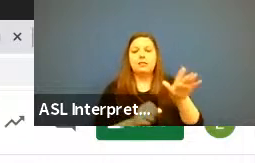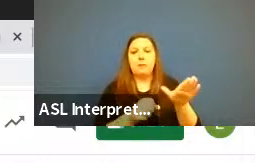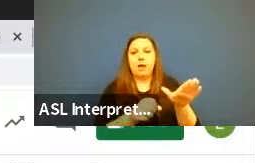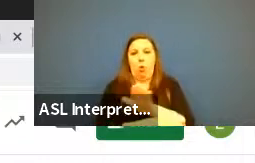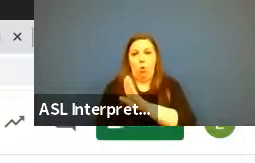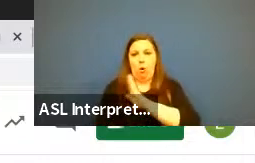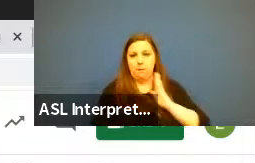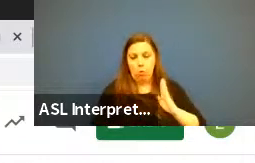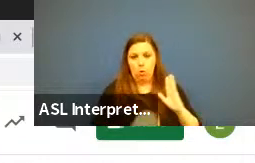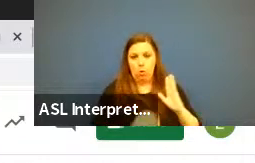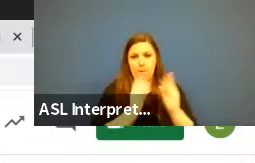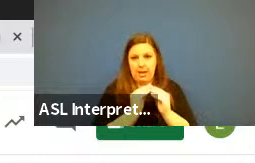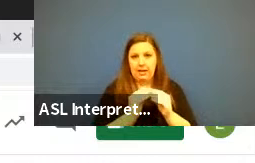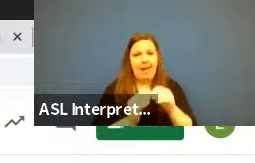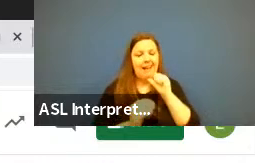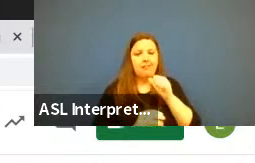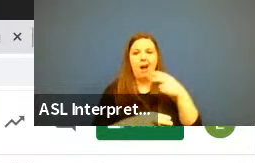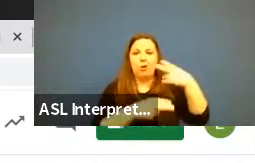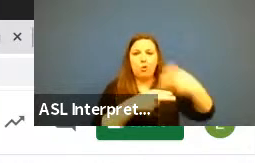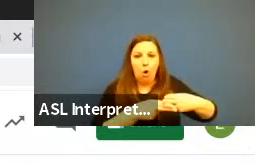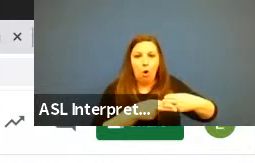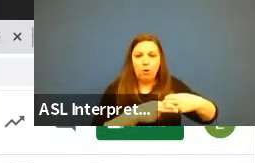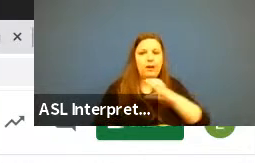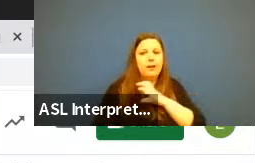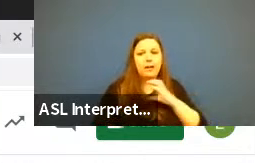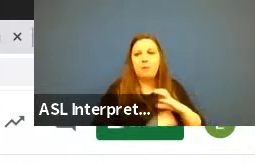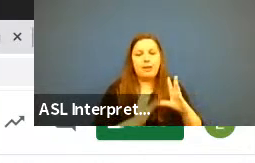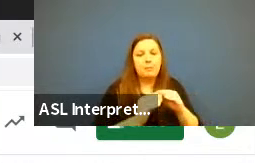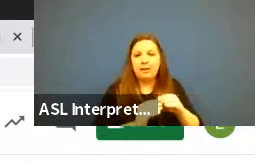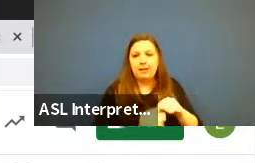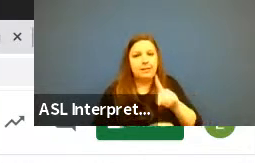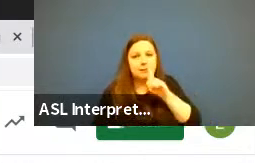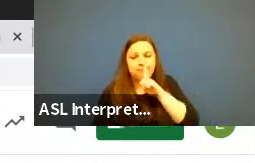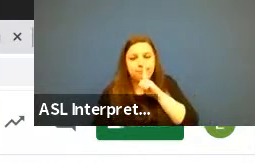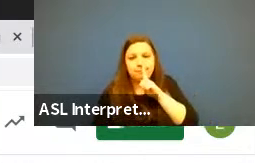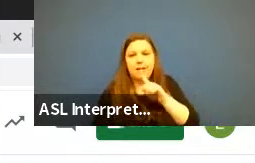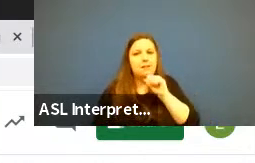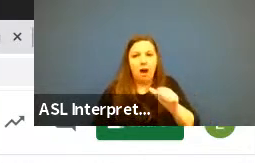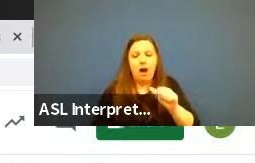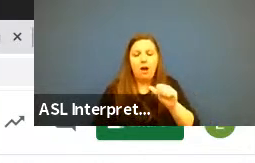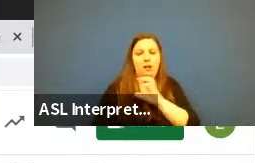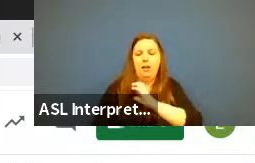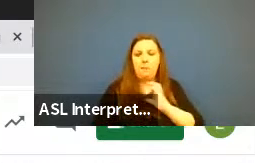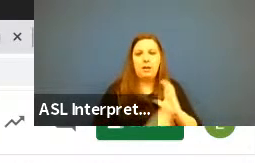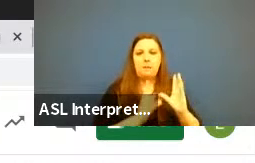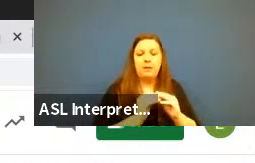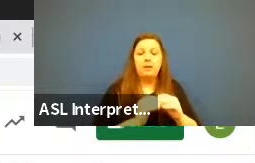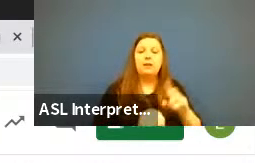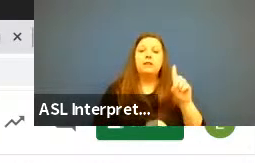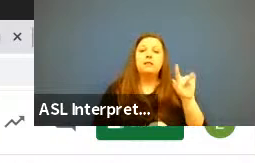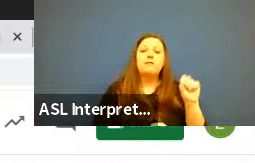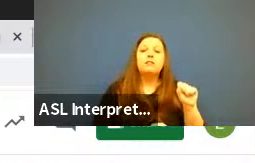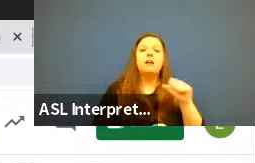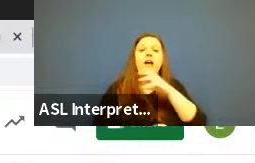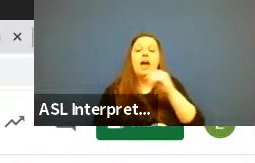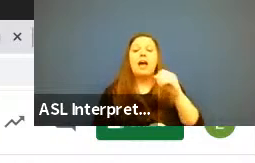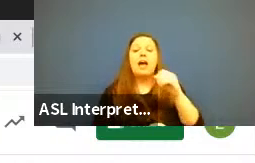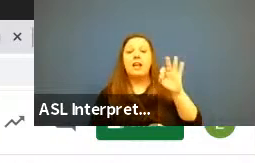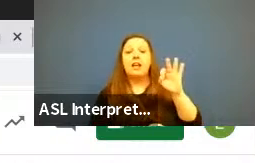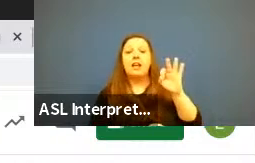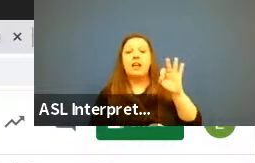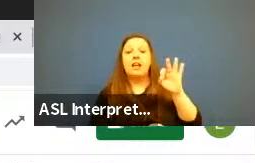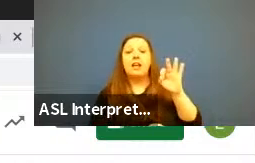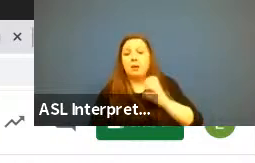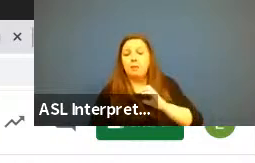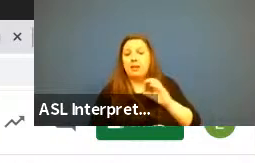committee meeting, just not called a committee meeting. 'Cause it's Yeah, not and if- really a committee meeting. And if the committee is simply giving the committee